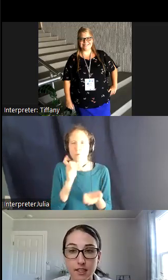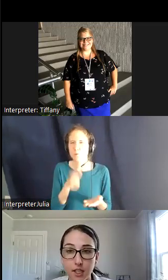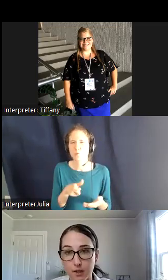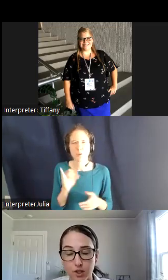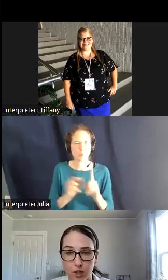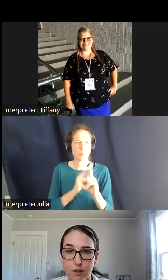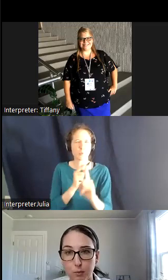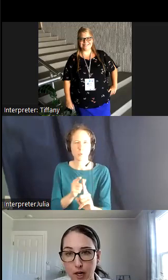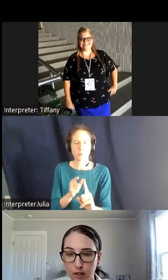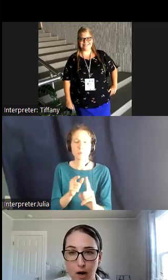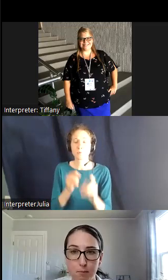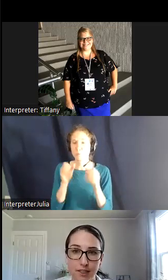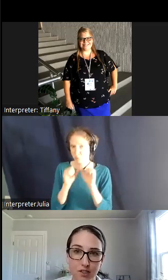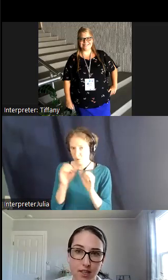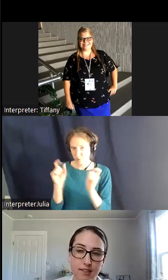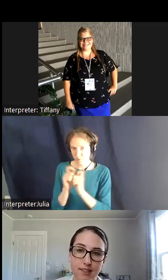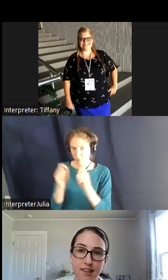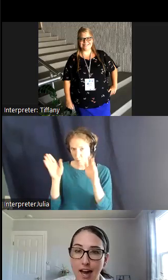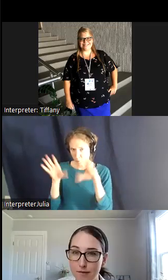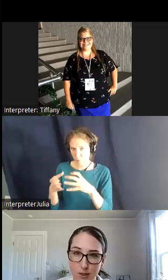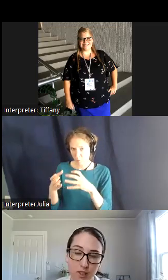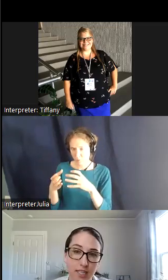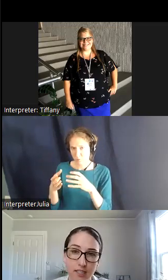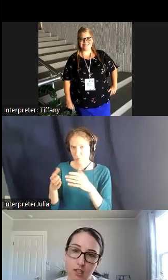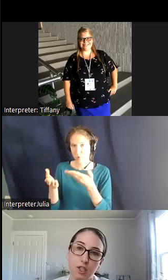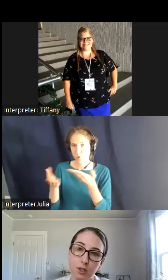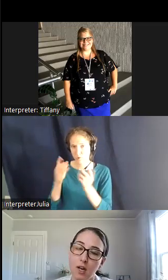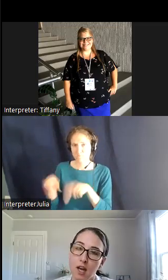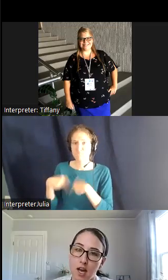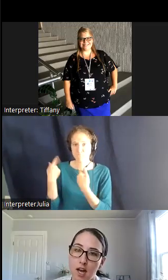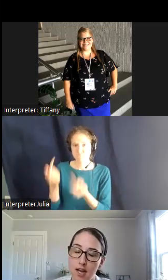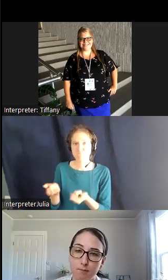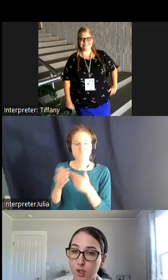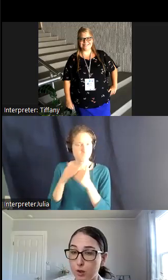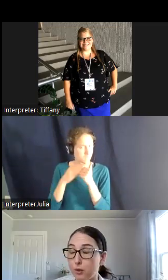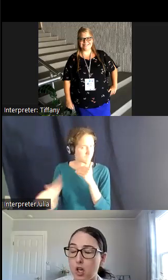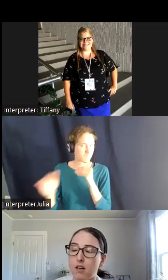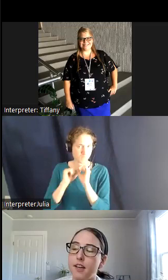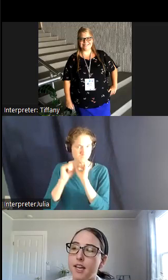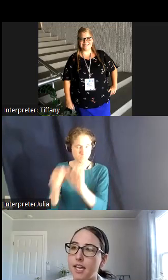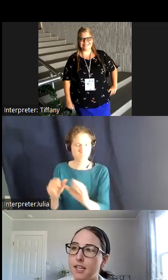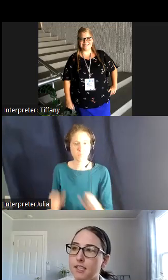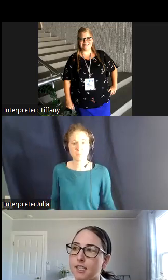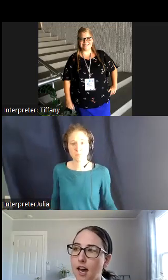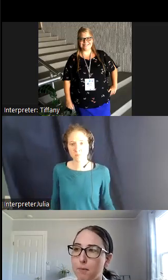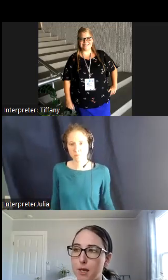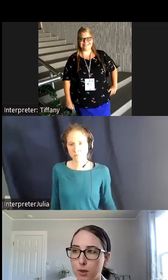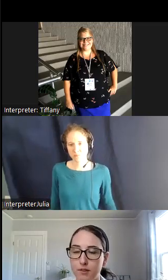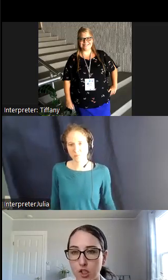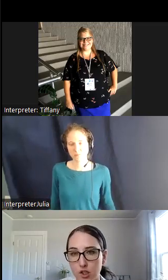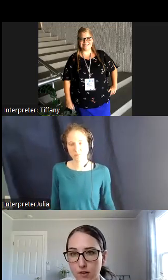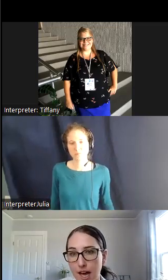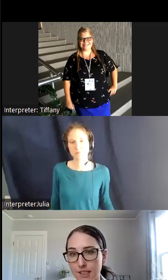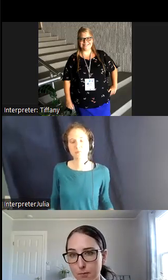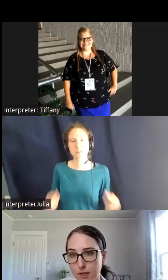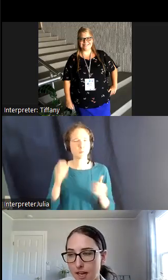They can continue to serve those priority populations that they have expertise to do, to serve, and be approved